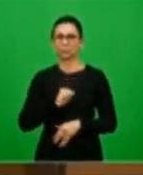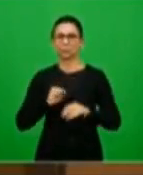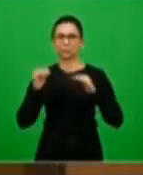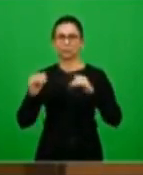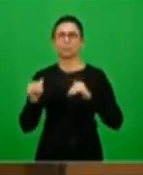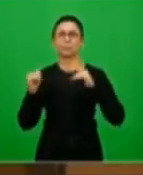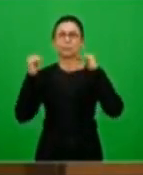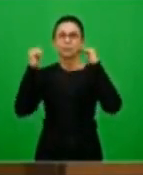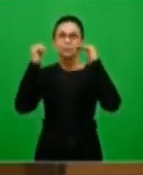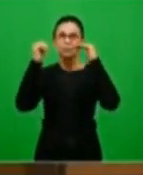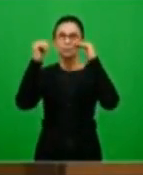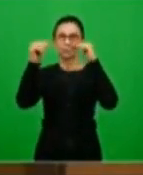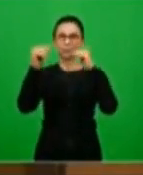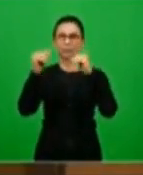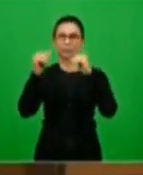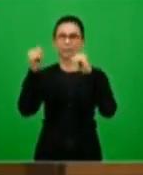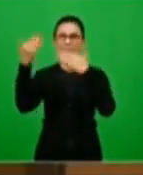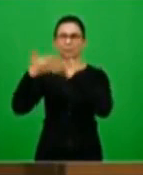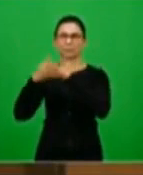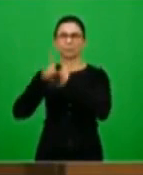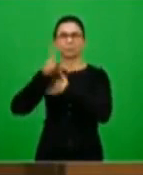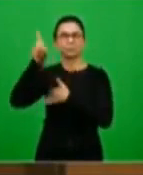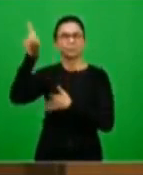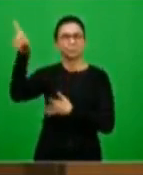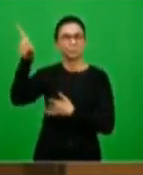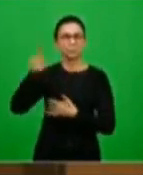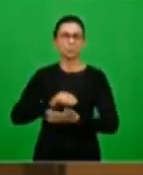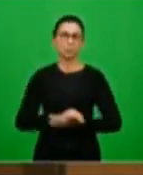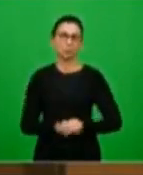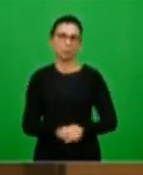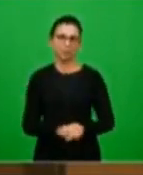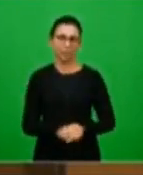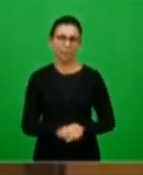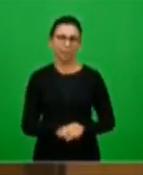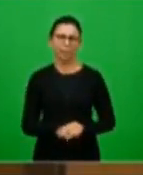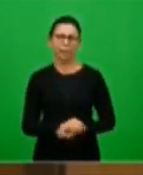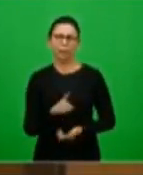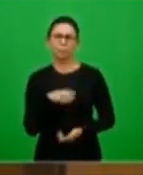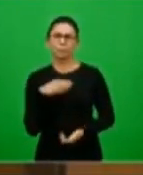says, because we don't have a high priest that cannot